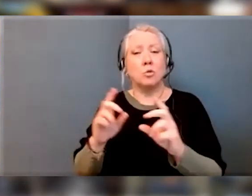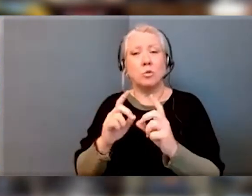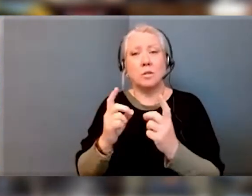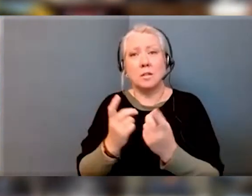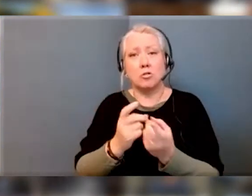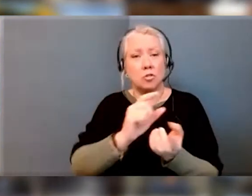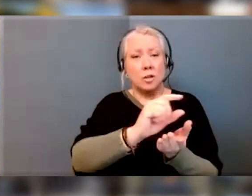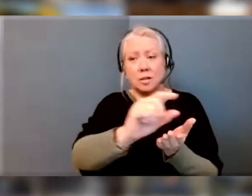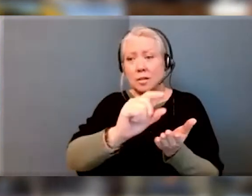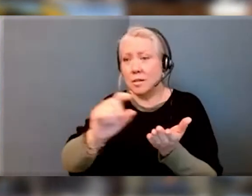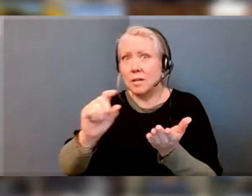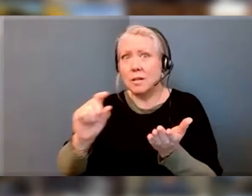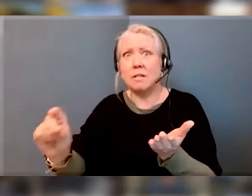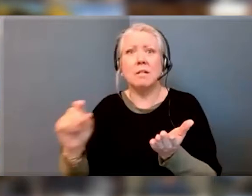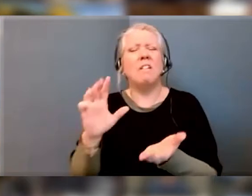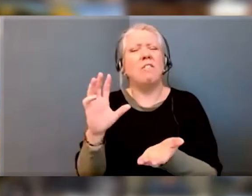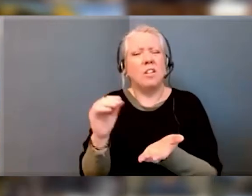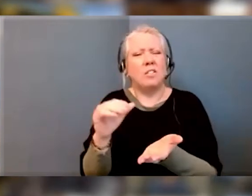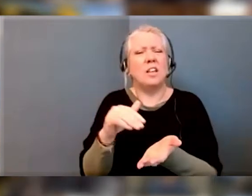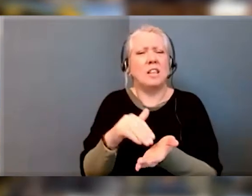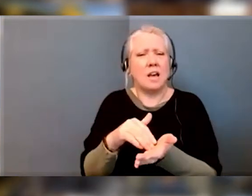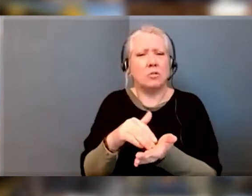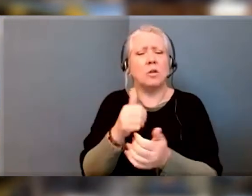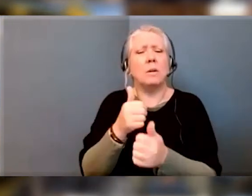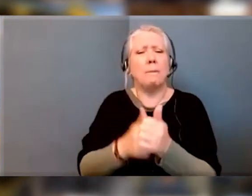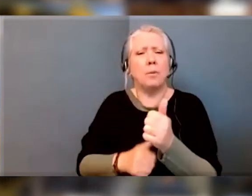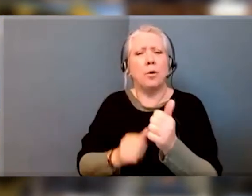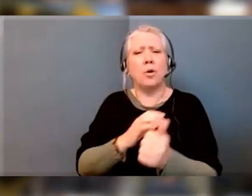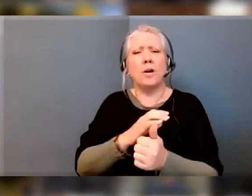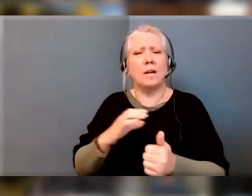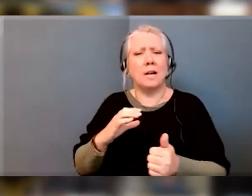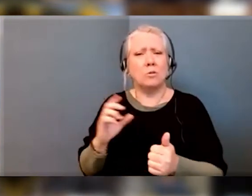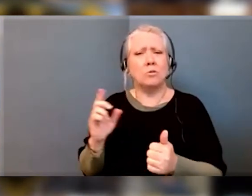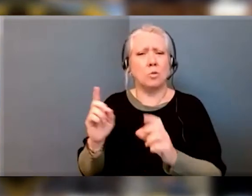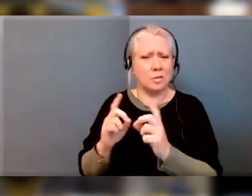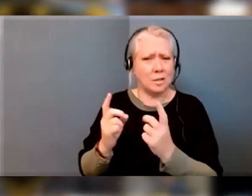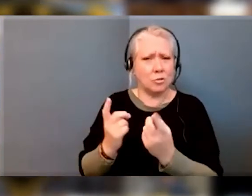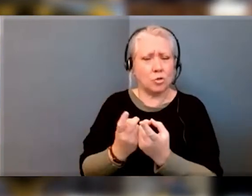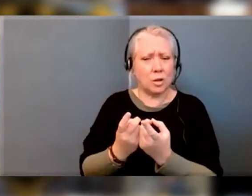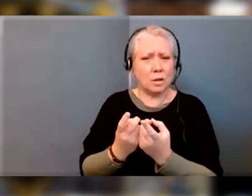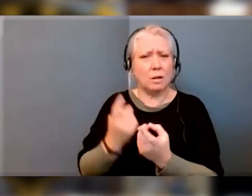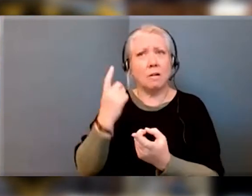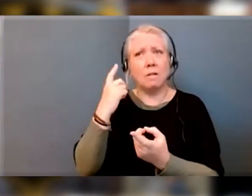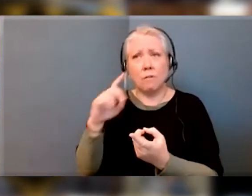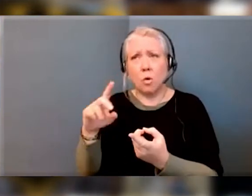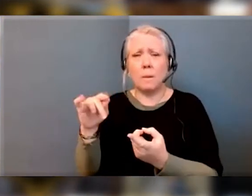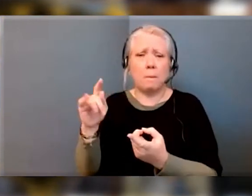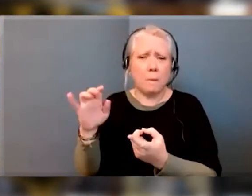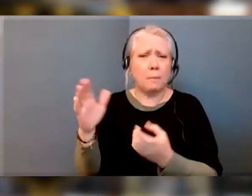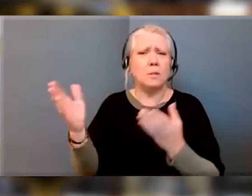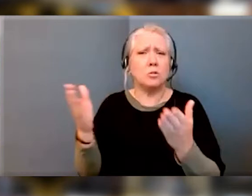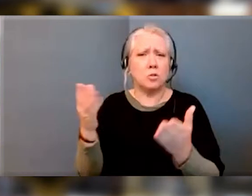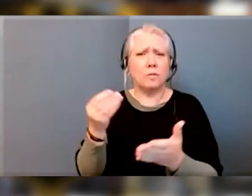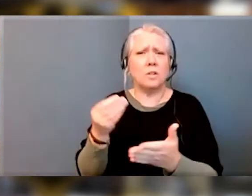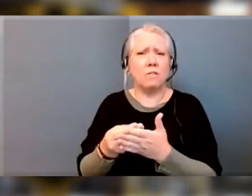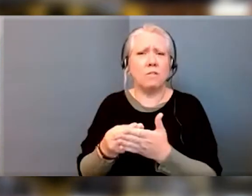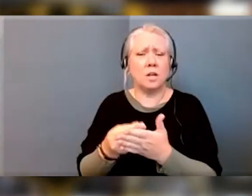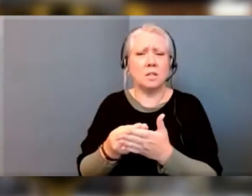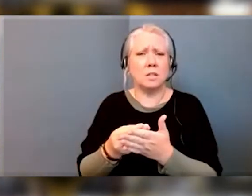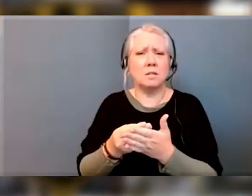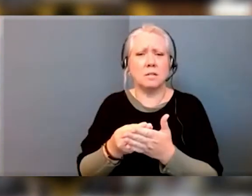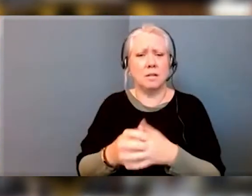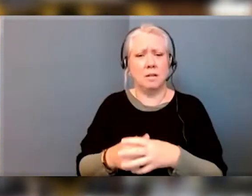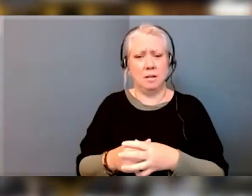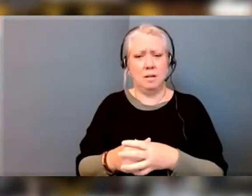about $50,000 per council district to allocate public service funds. Next slide, please.